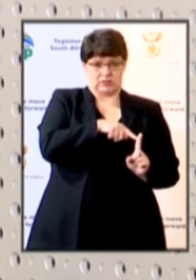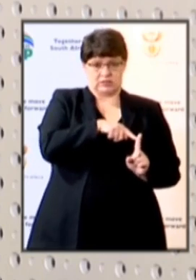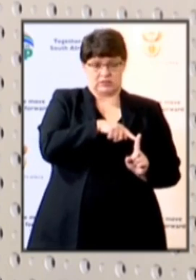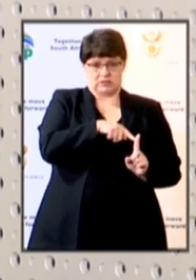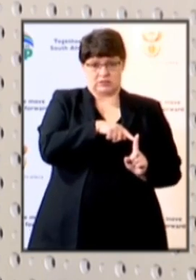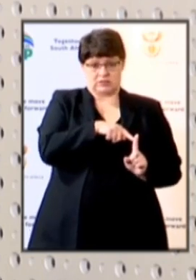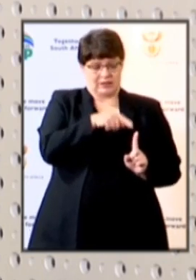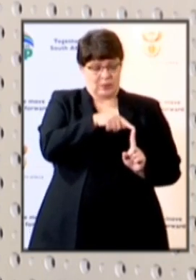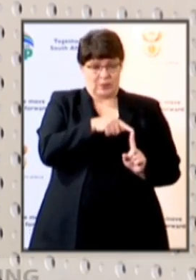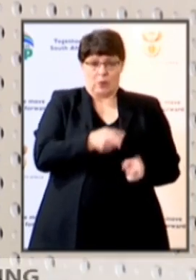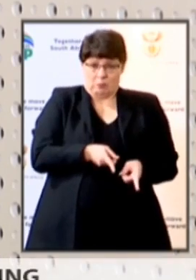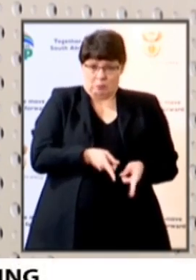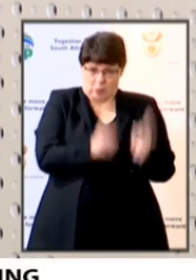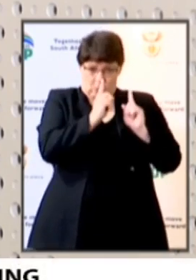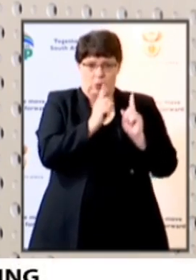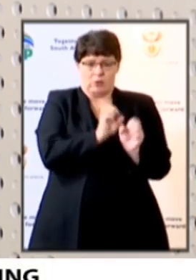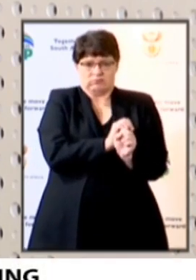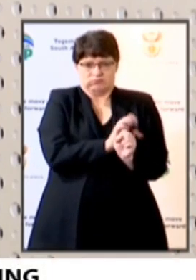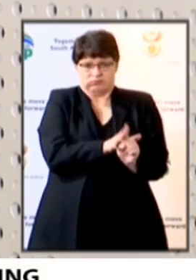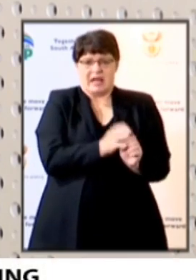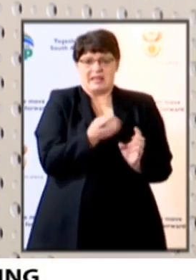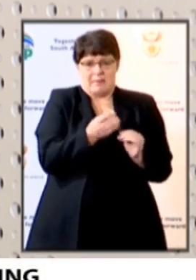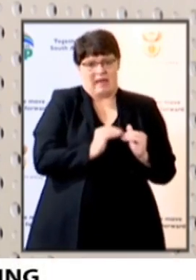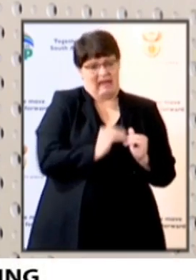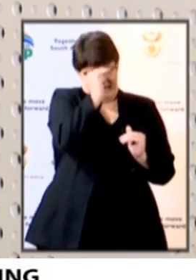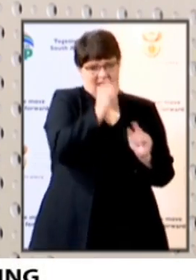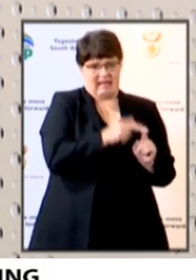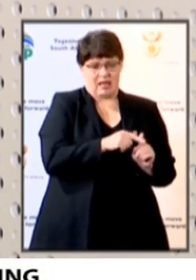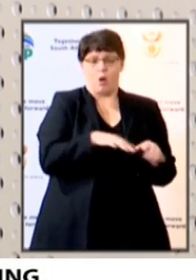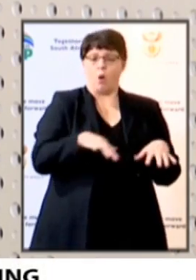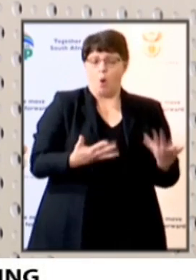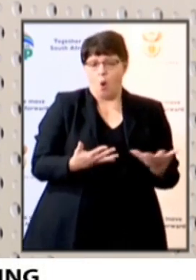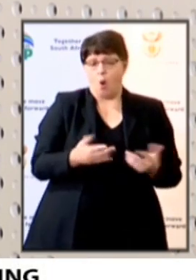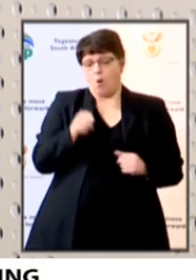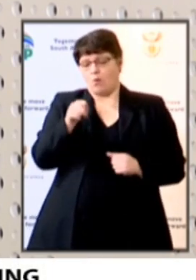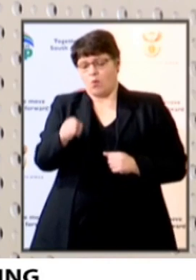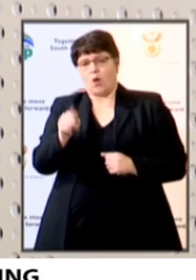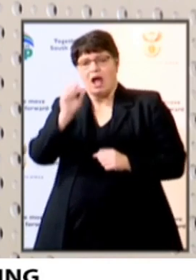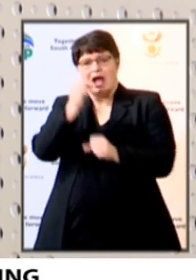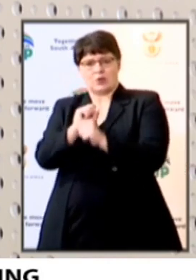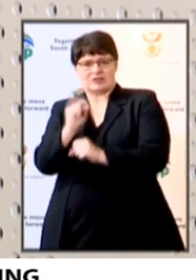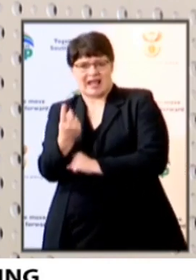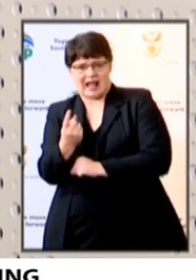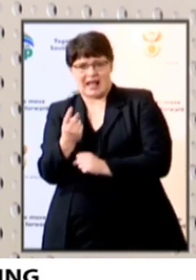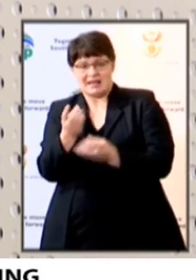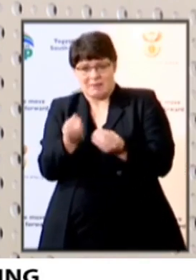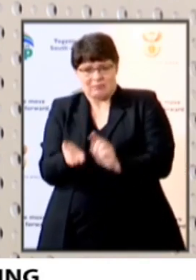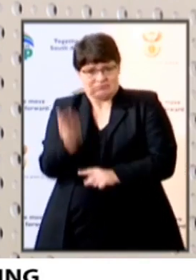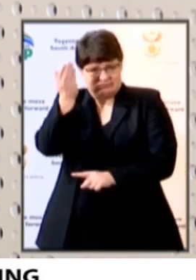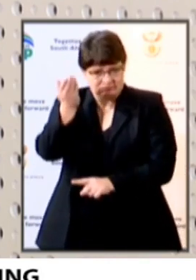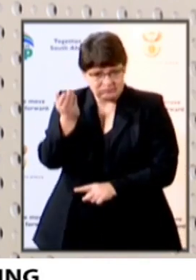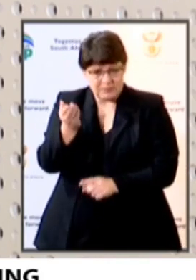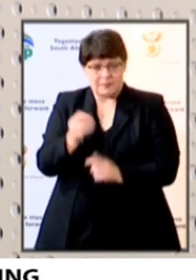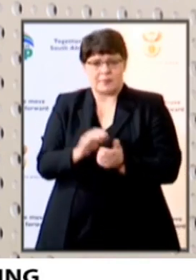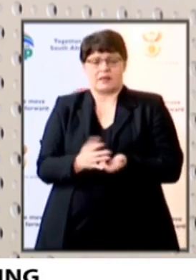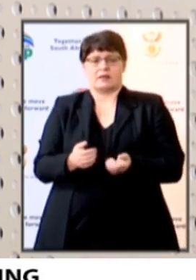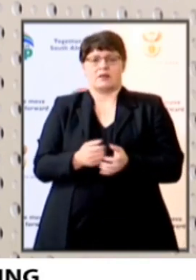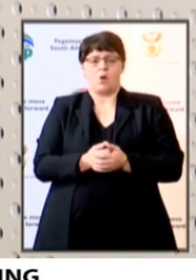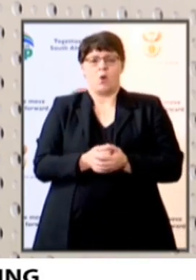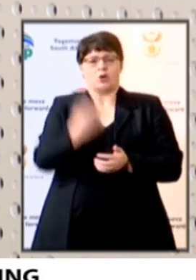where the epicenter is, or Gauteng, or eThekwini, and you keep going